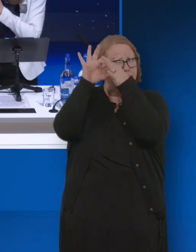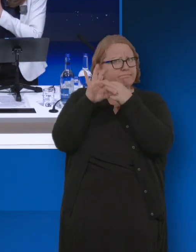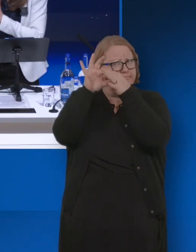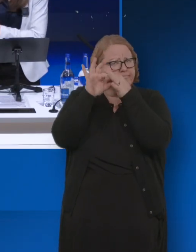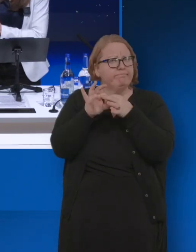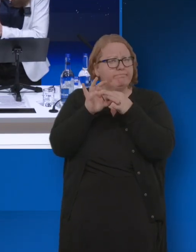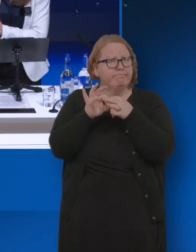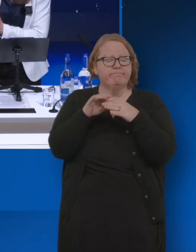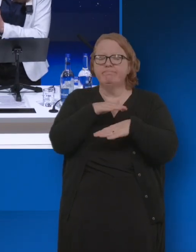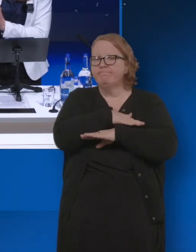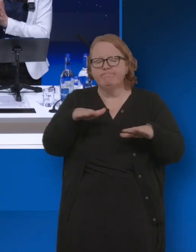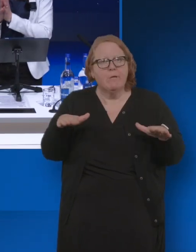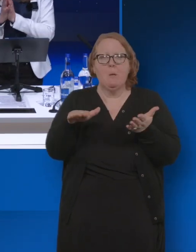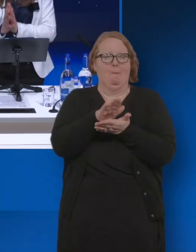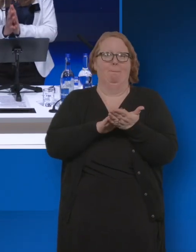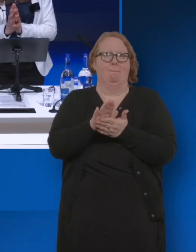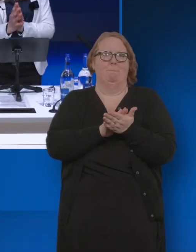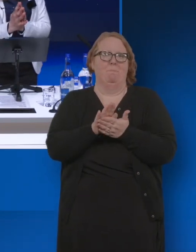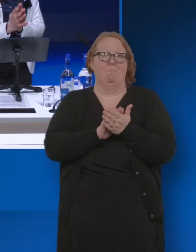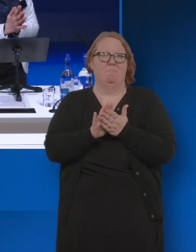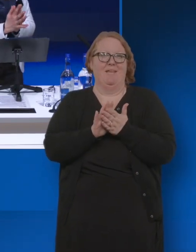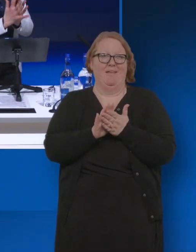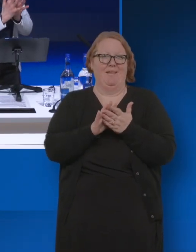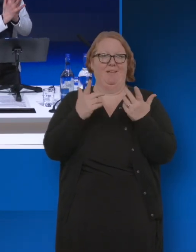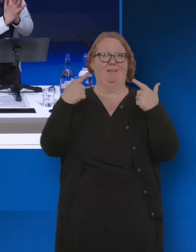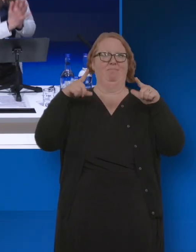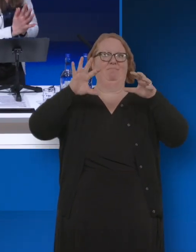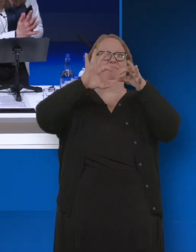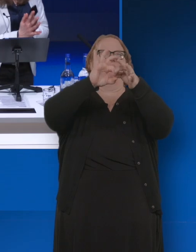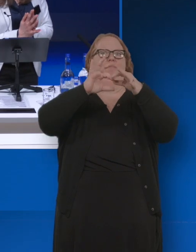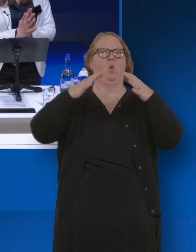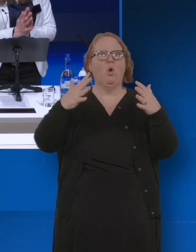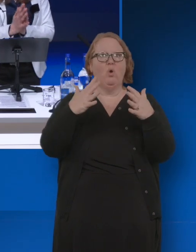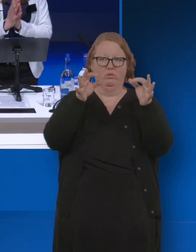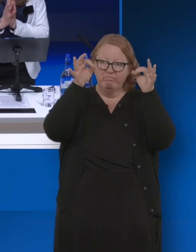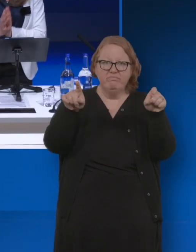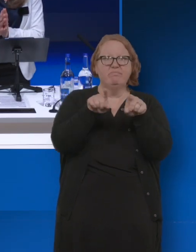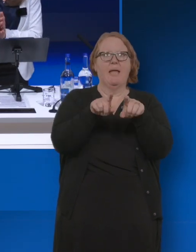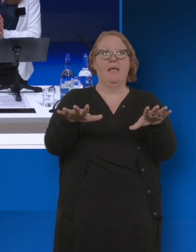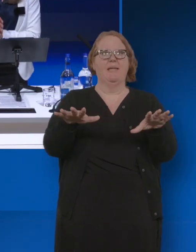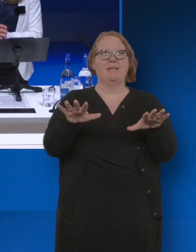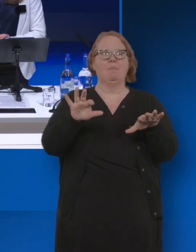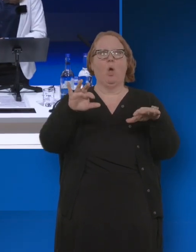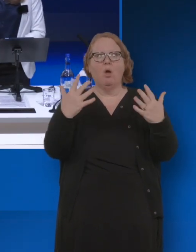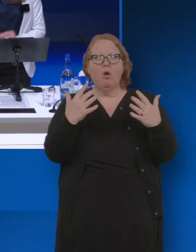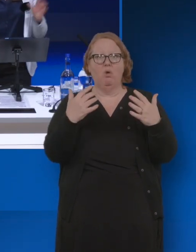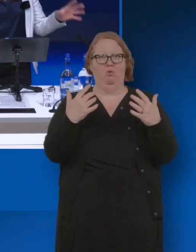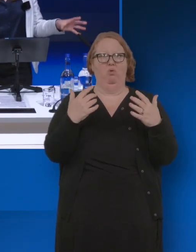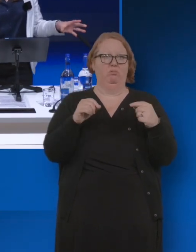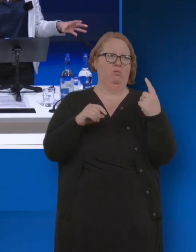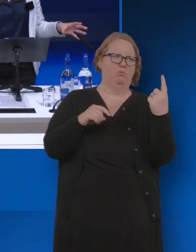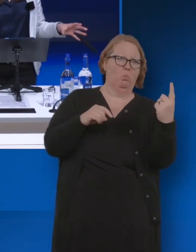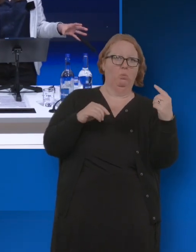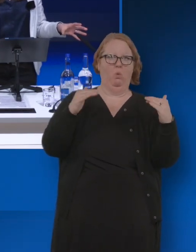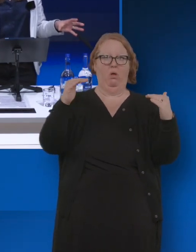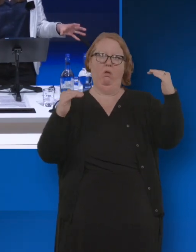because they are connected does not necessarily mean they are synonymous or identical, or that one